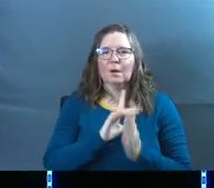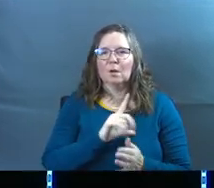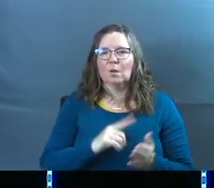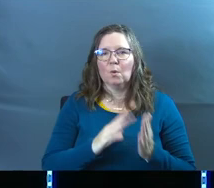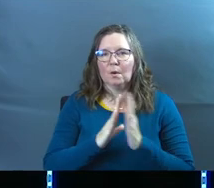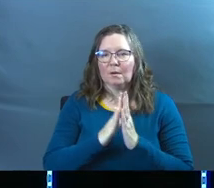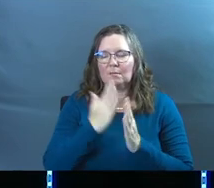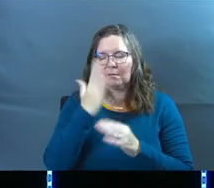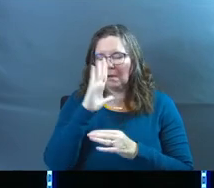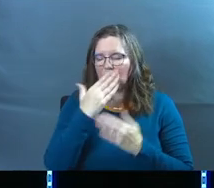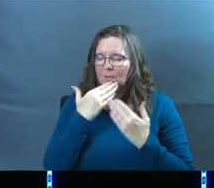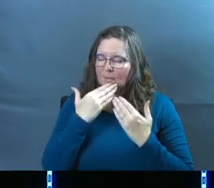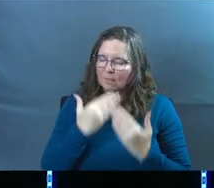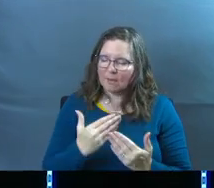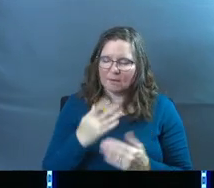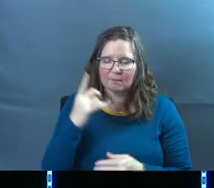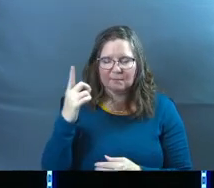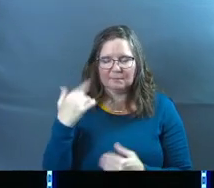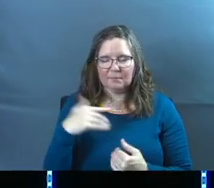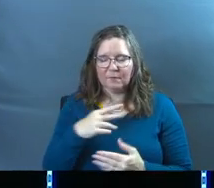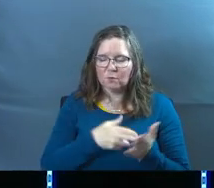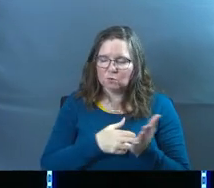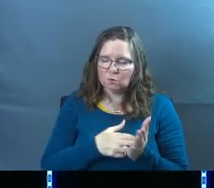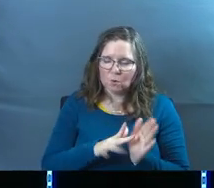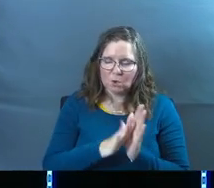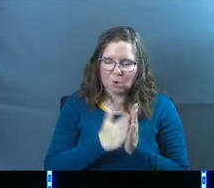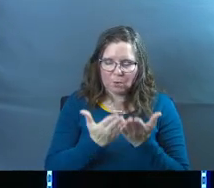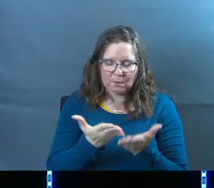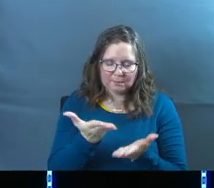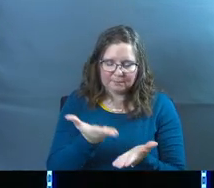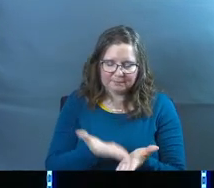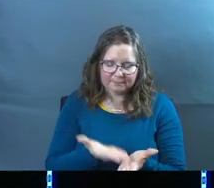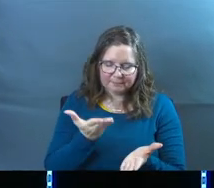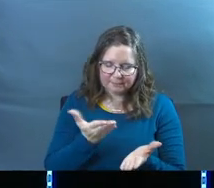God, we thank you, God, for the truth of your word.